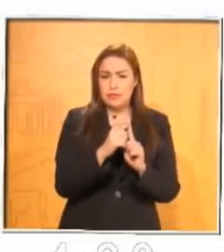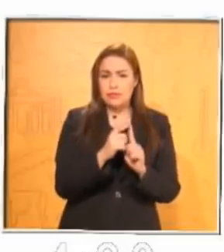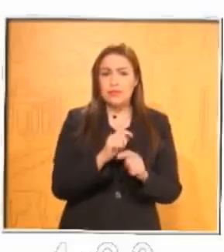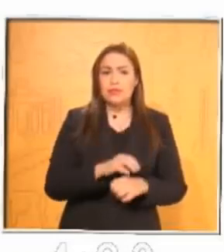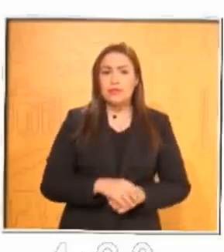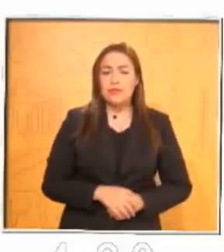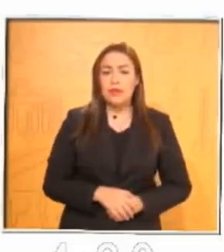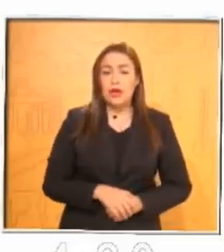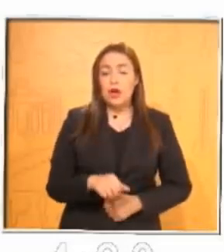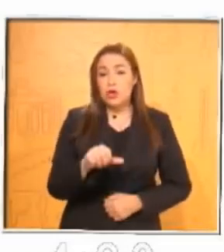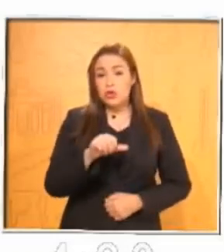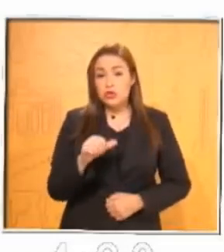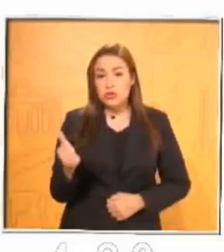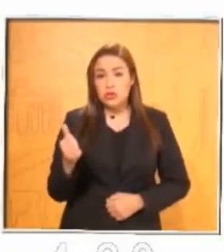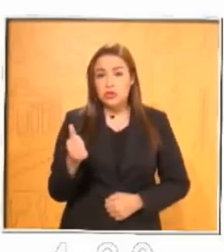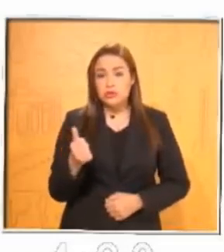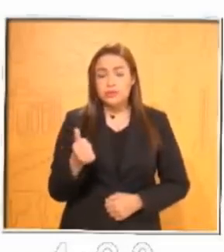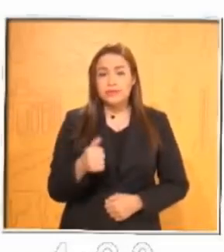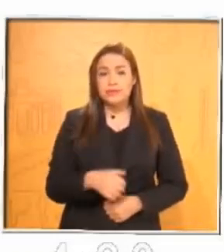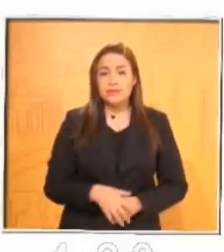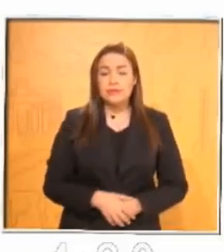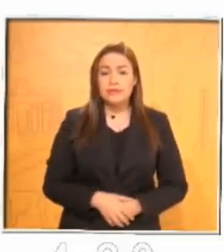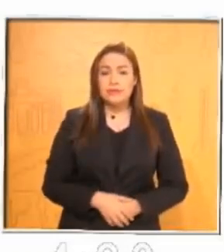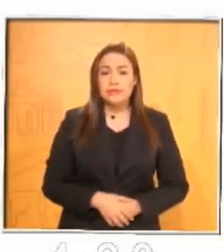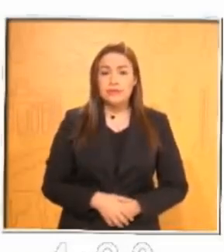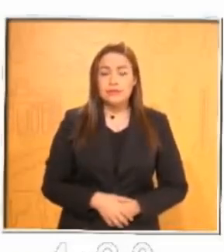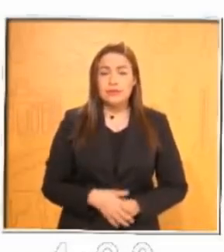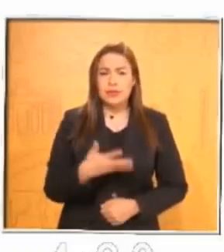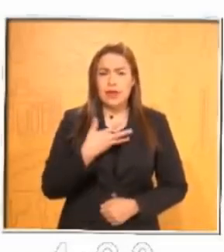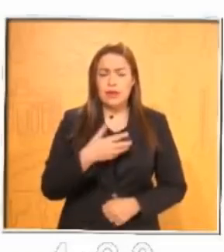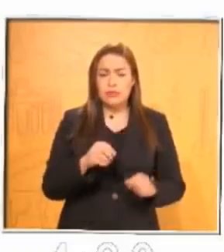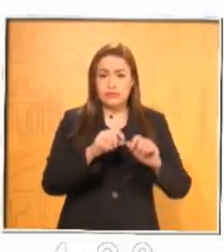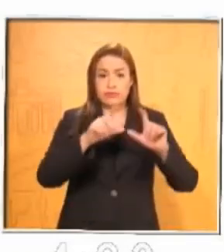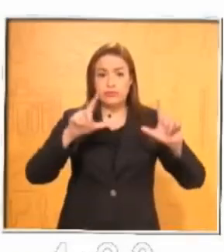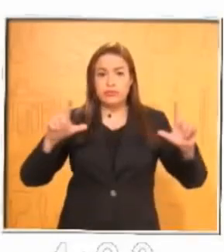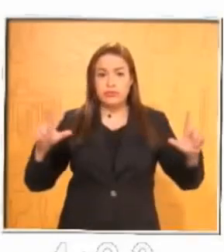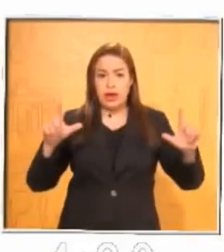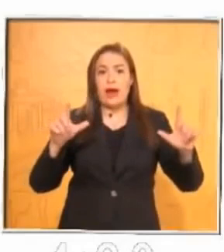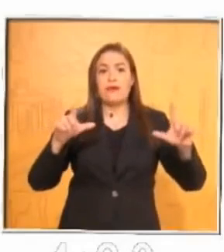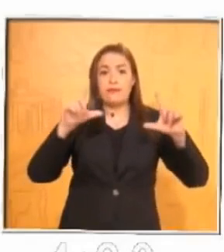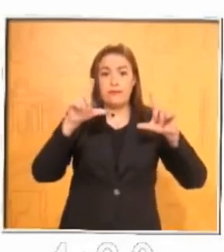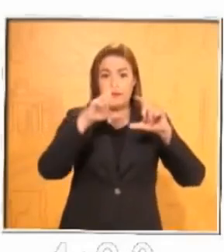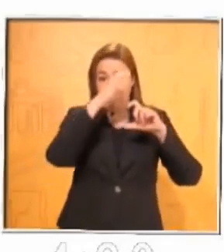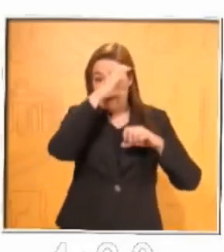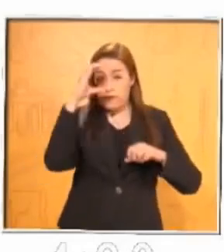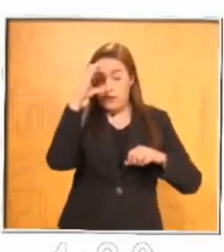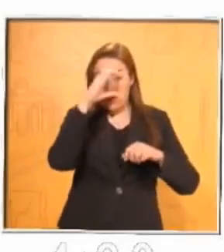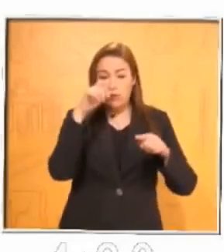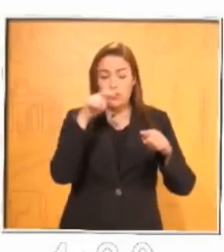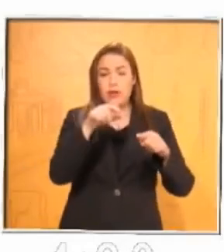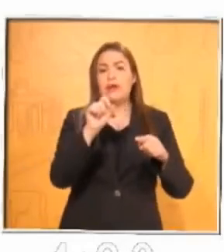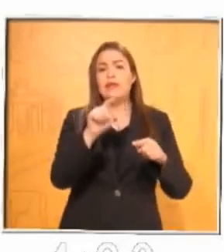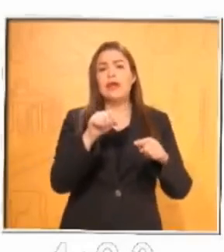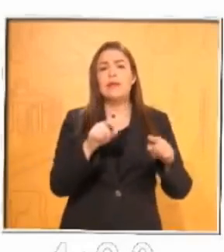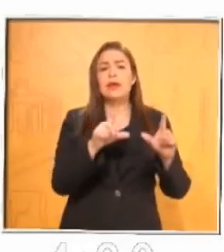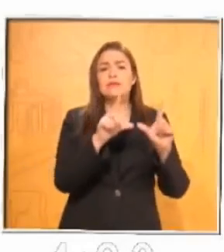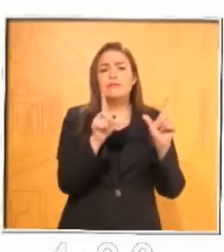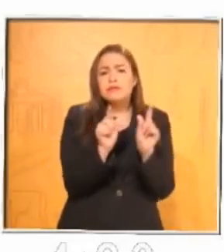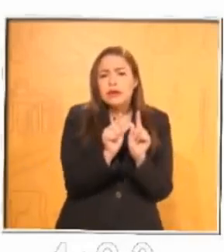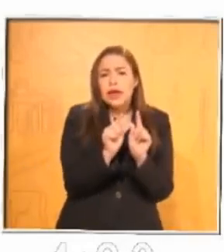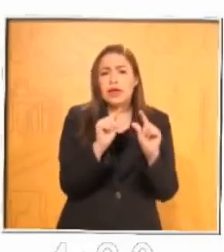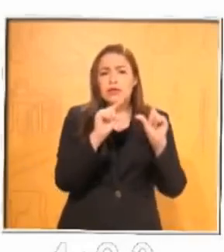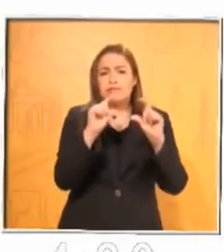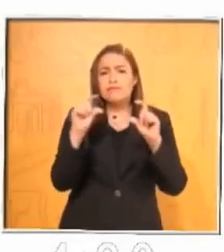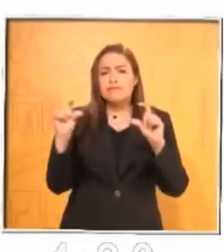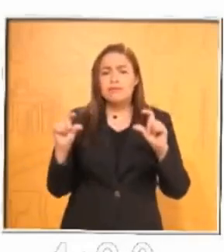have a very big picture and then 2 little panels. We